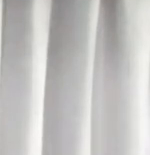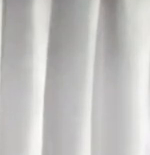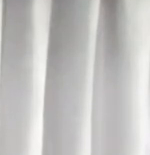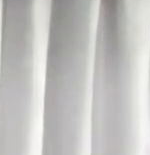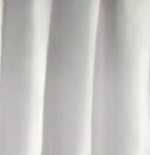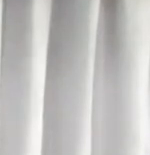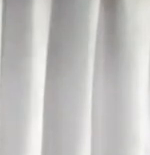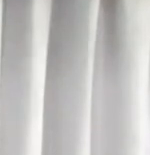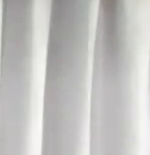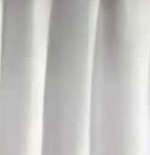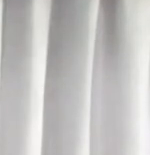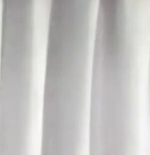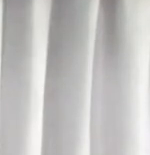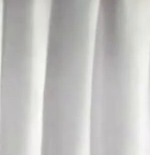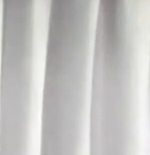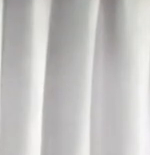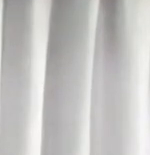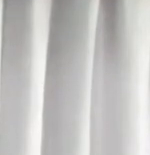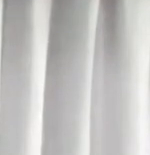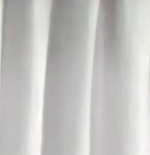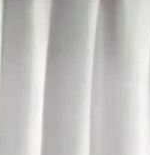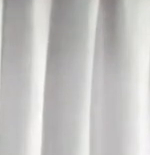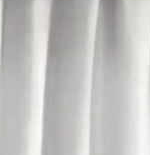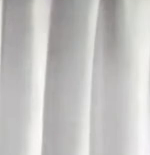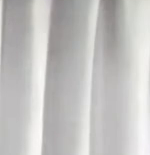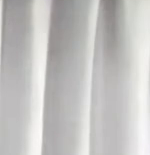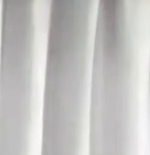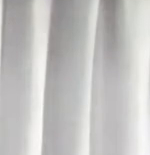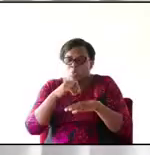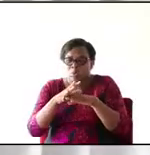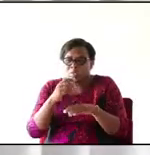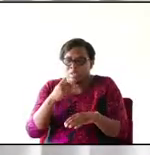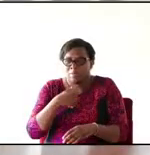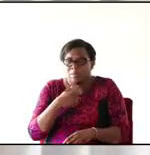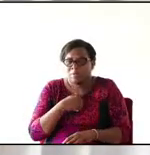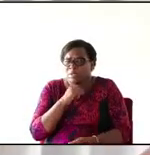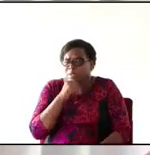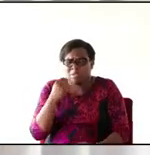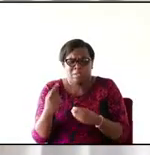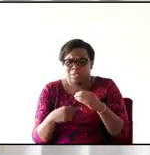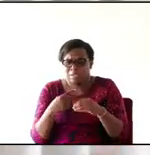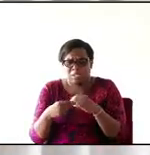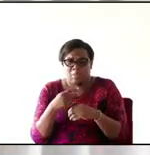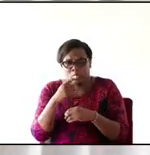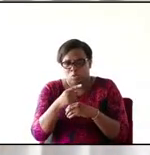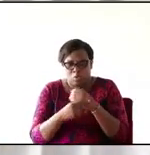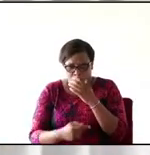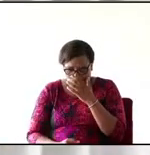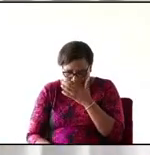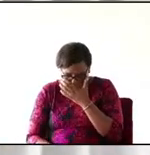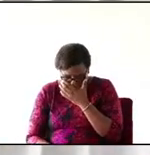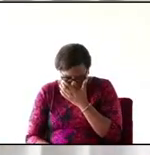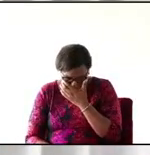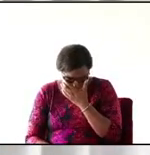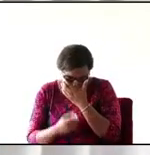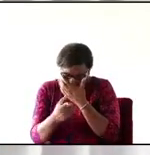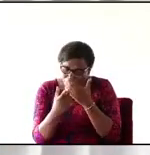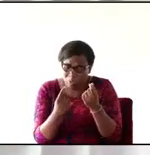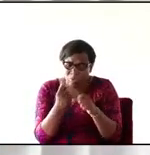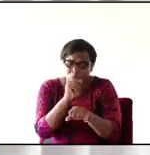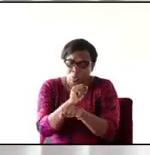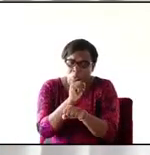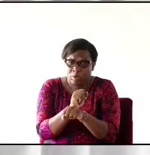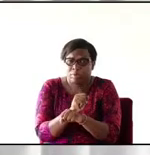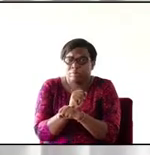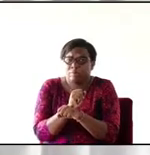him who sent me. In other words, you know, Jesus was saying, it is not about you, my disciples. You get out there into the community. You engage